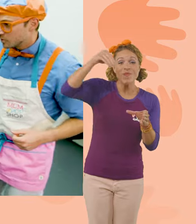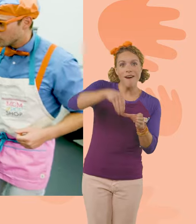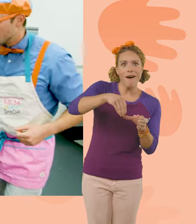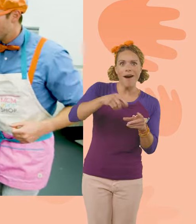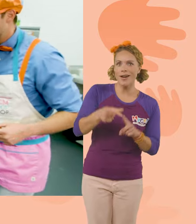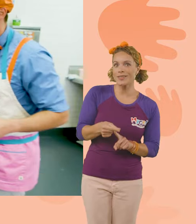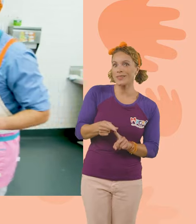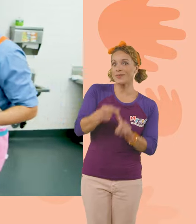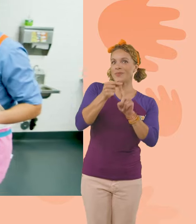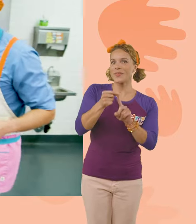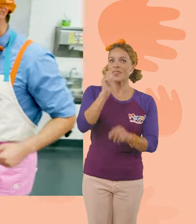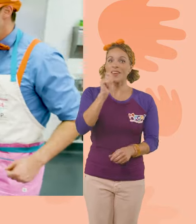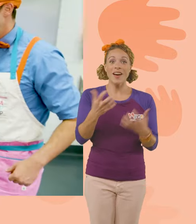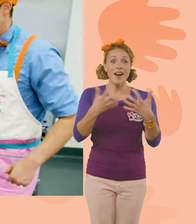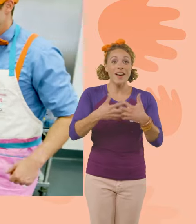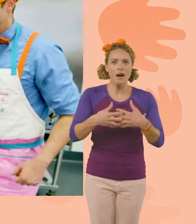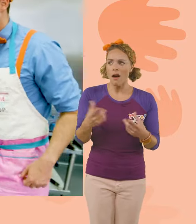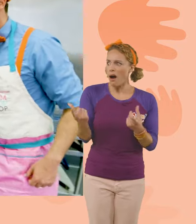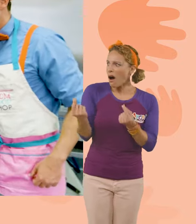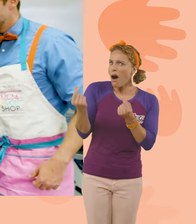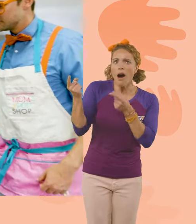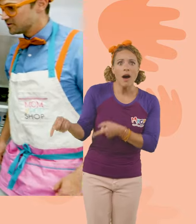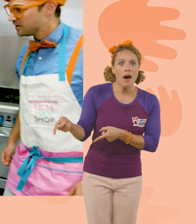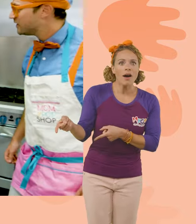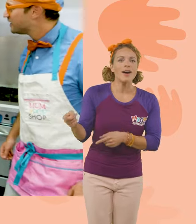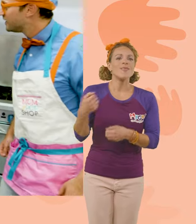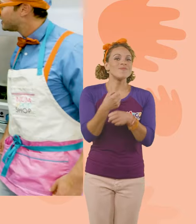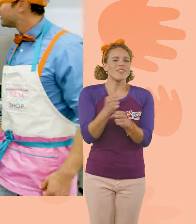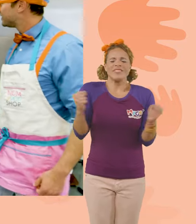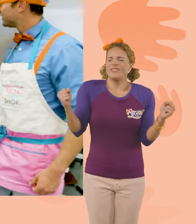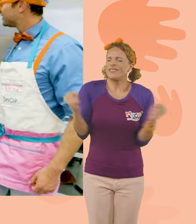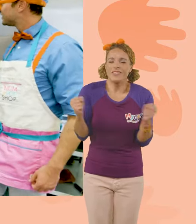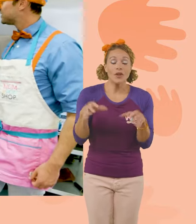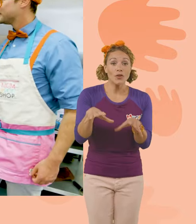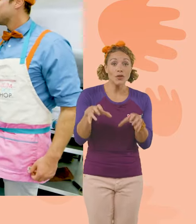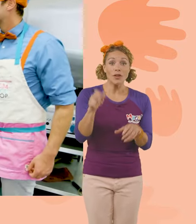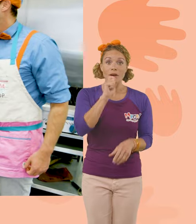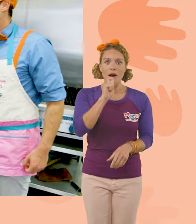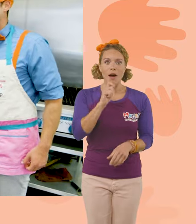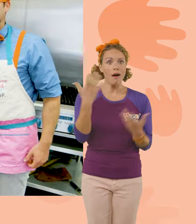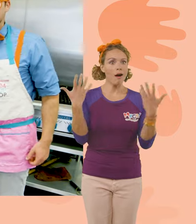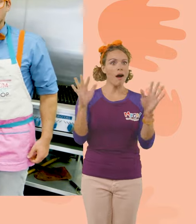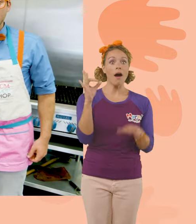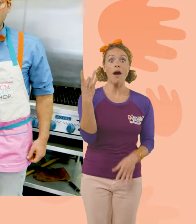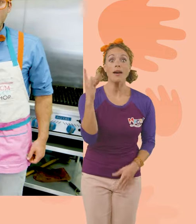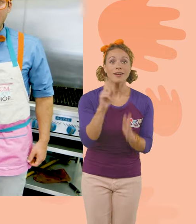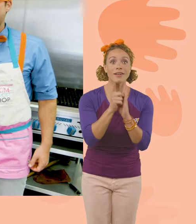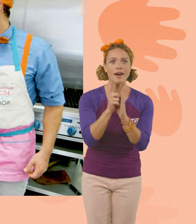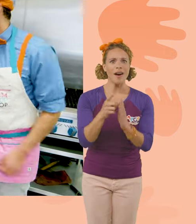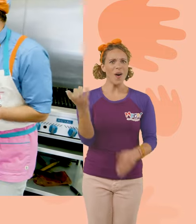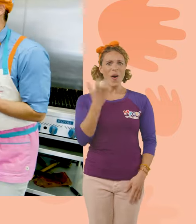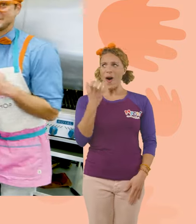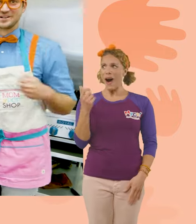popsicle machine. Whoa, what does this thing do? It makes it super cold. It freezes a popsicle in 18 minutes.